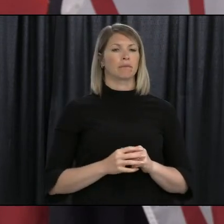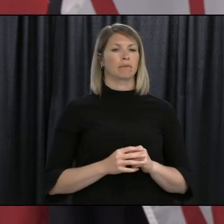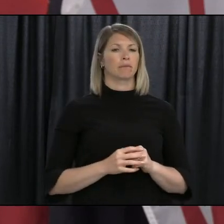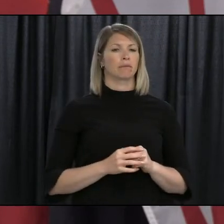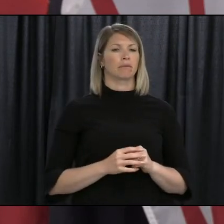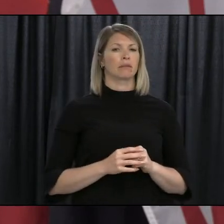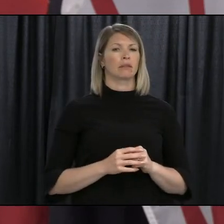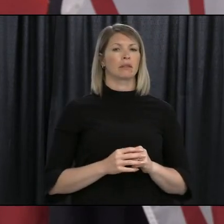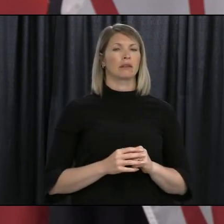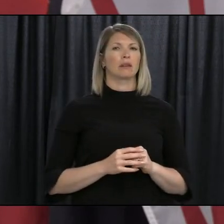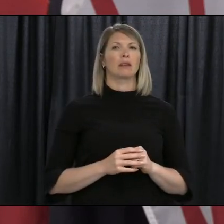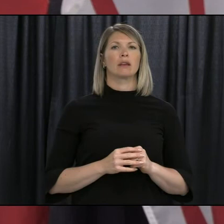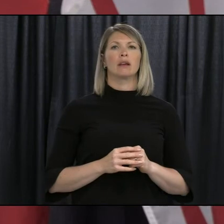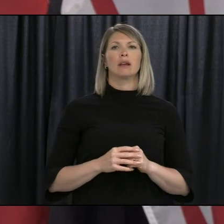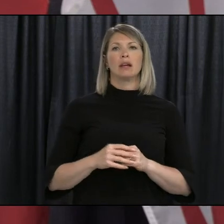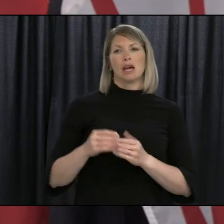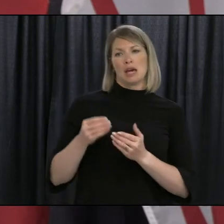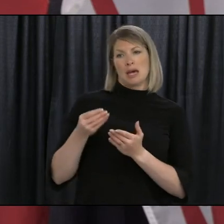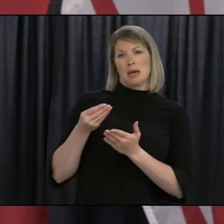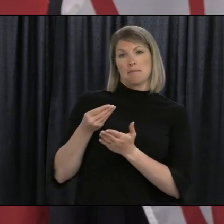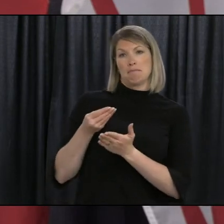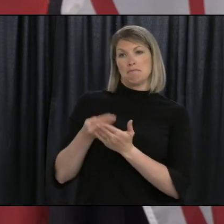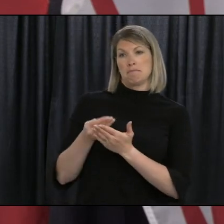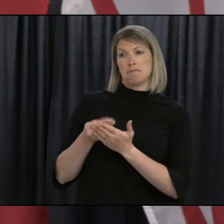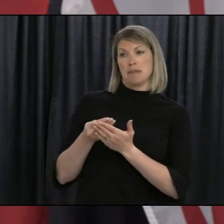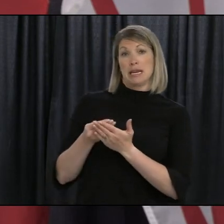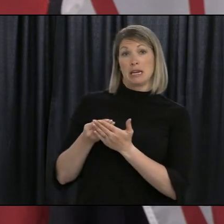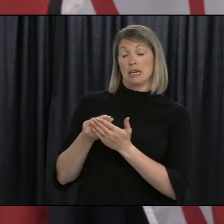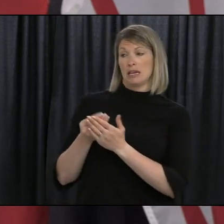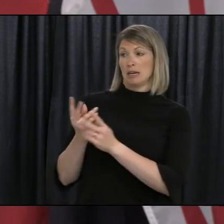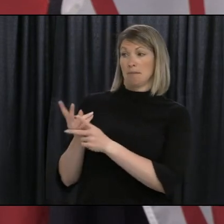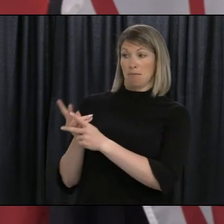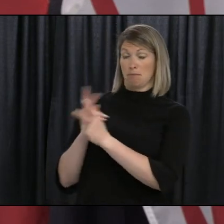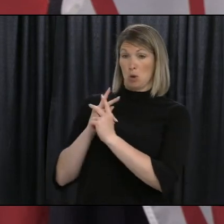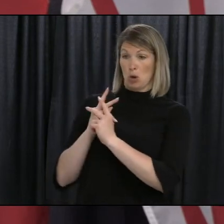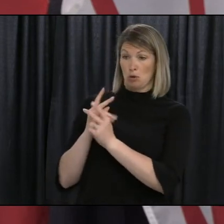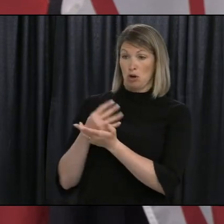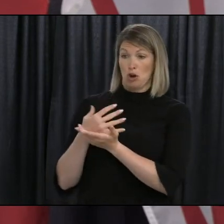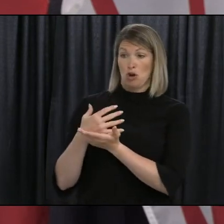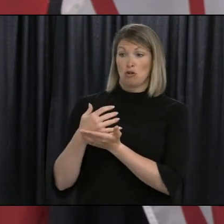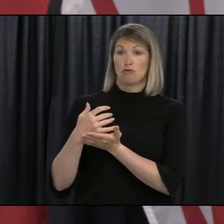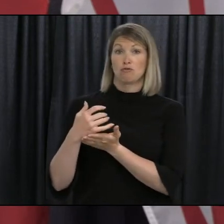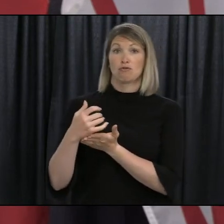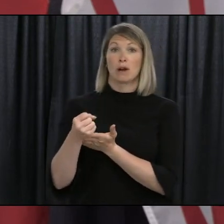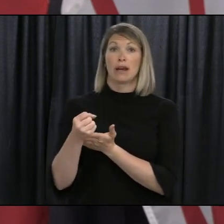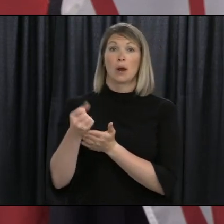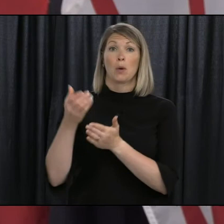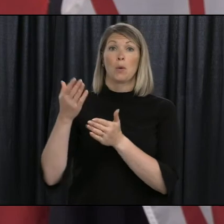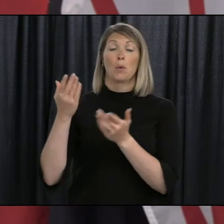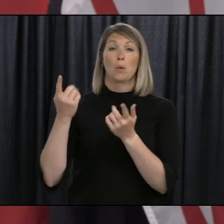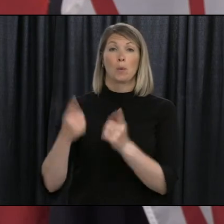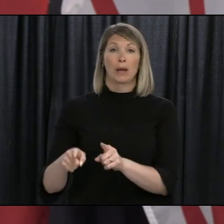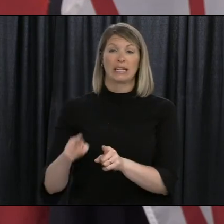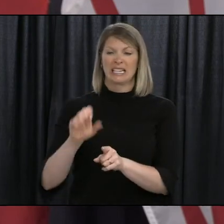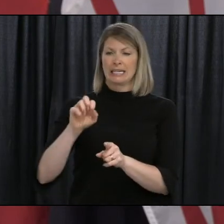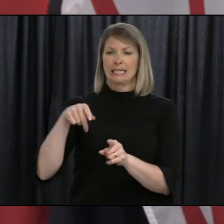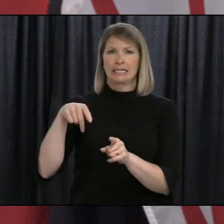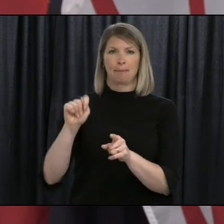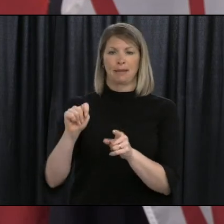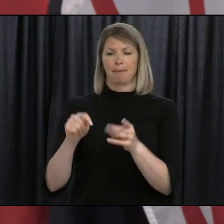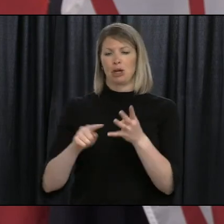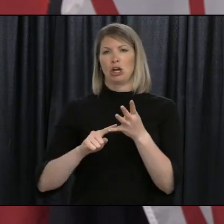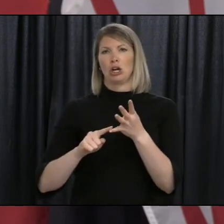out, I believe, the end of September. You say you want to table a budget as soon as possible. So are we going to see a budget this summer, or are you planning to present another